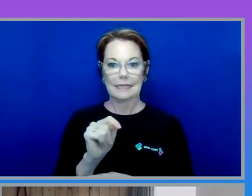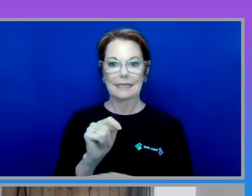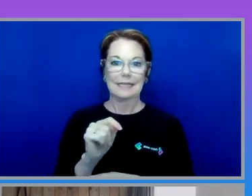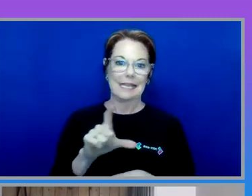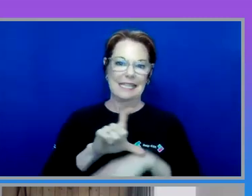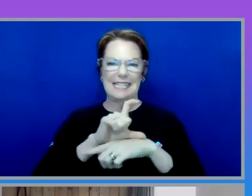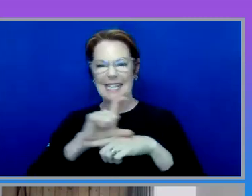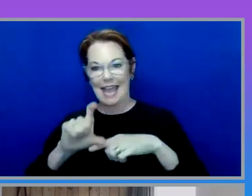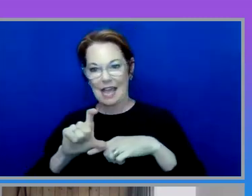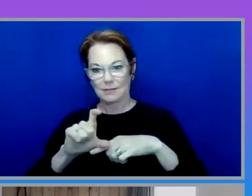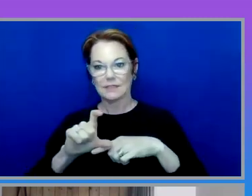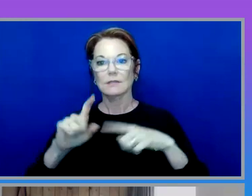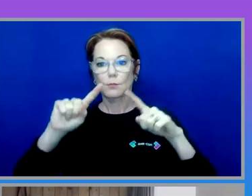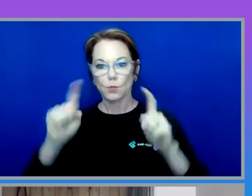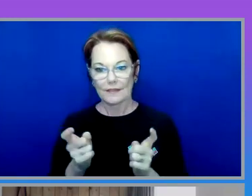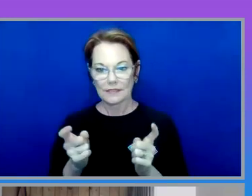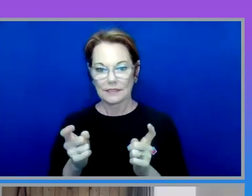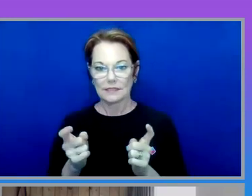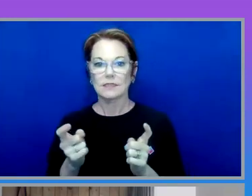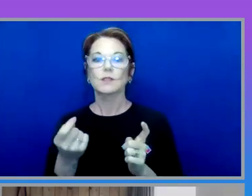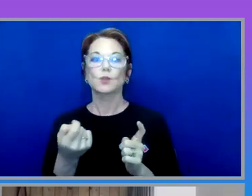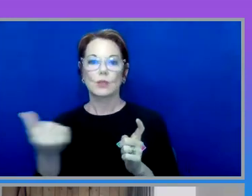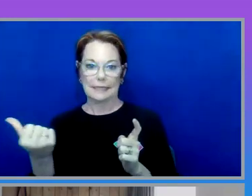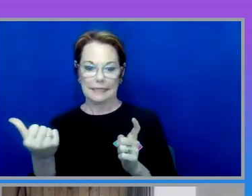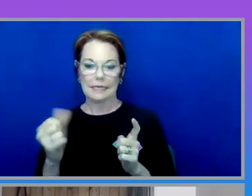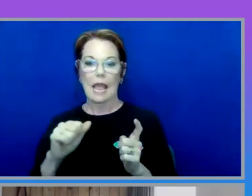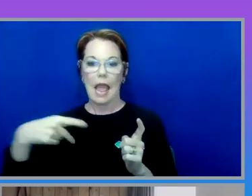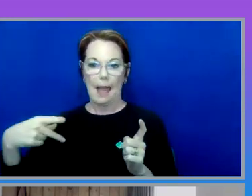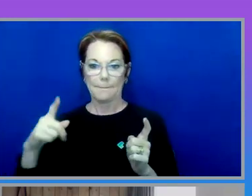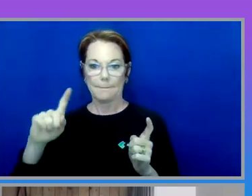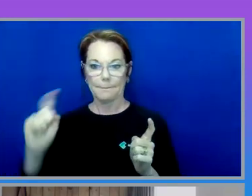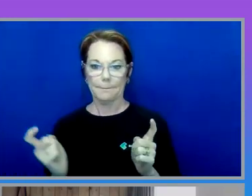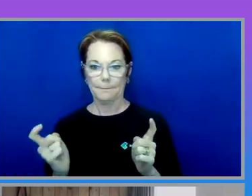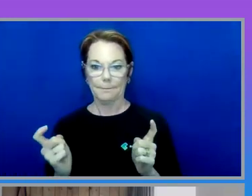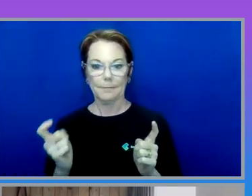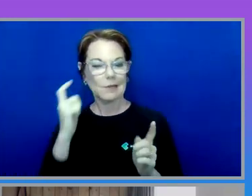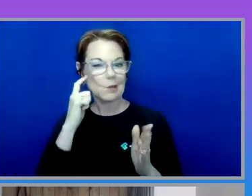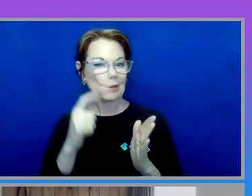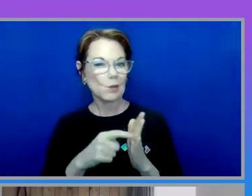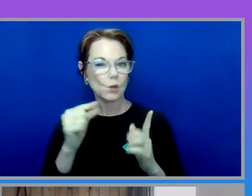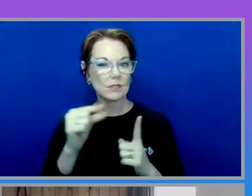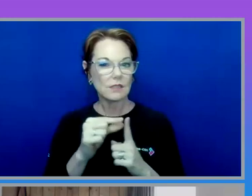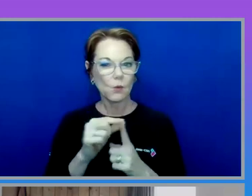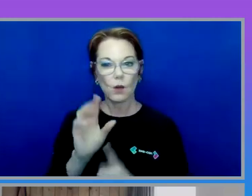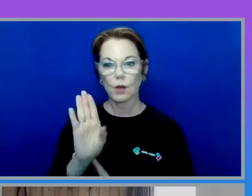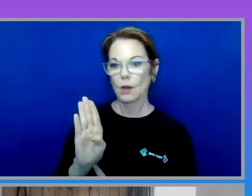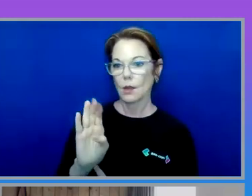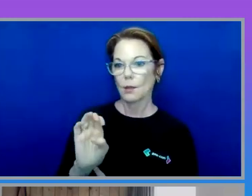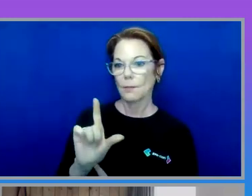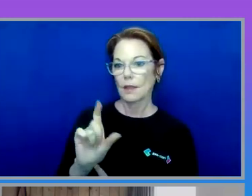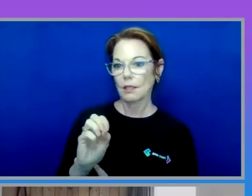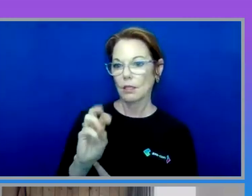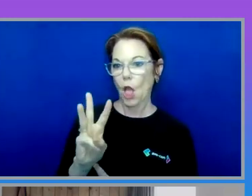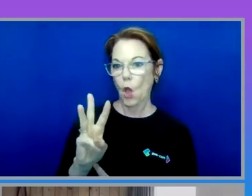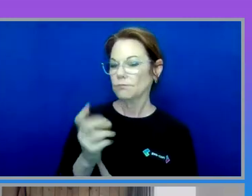to delete this application. And you'll notice that we've removed the word below because if you're